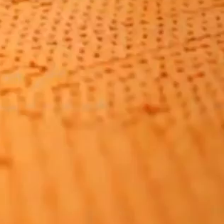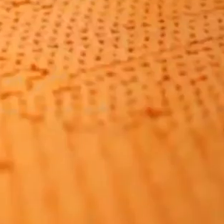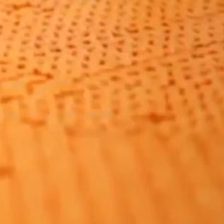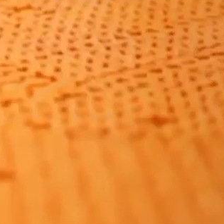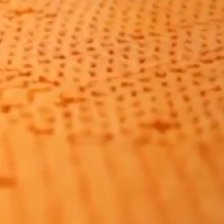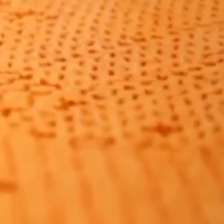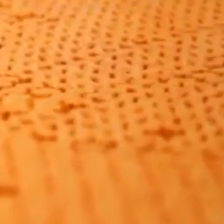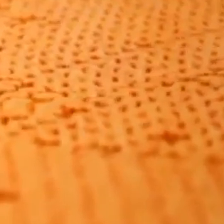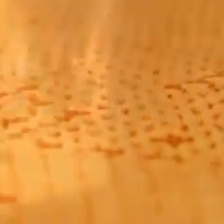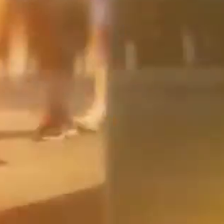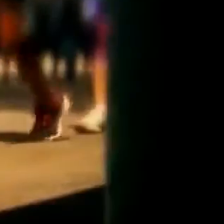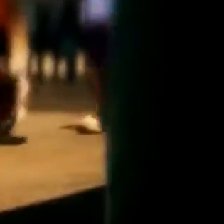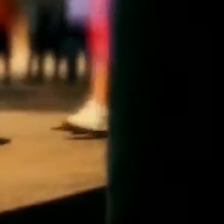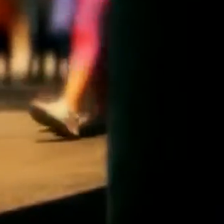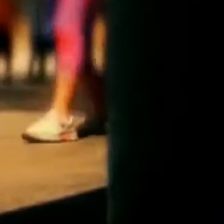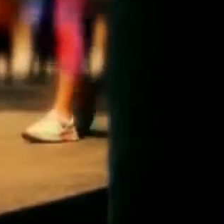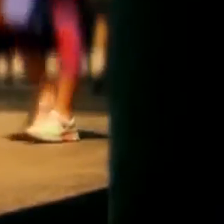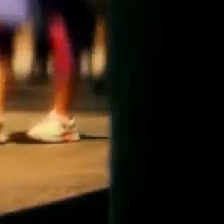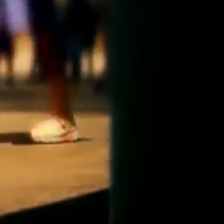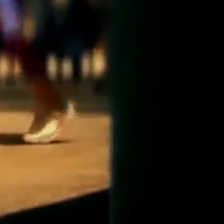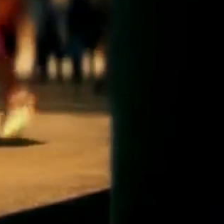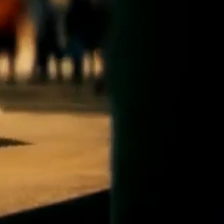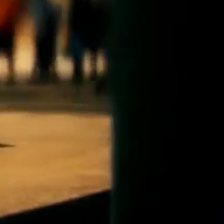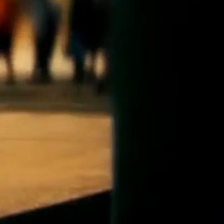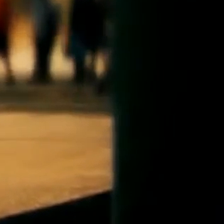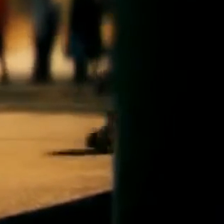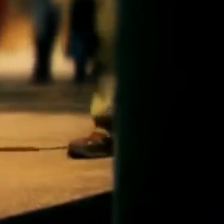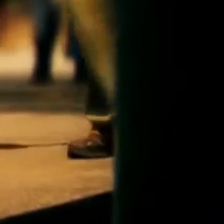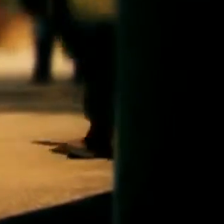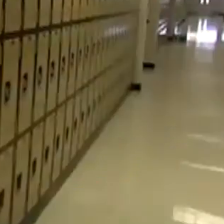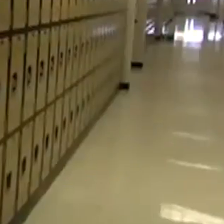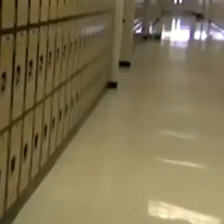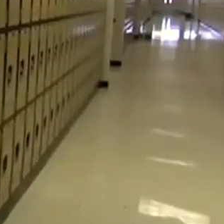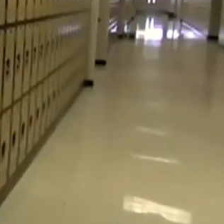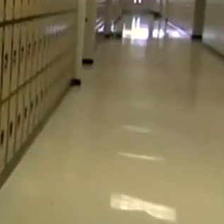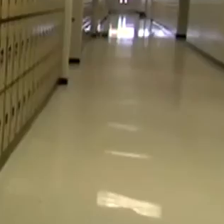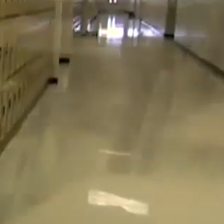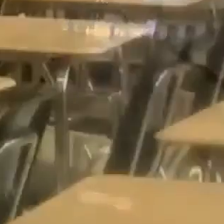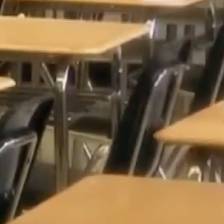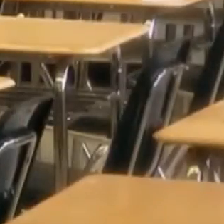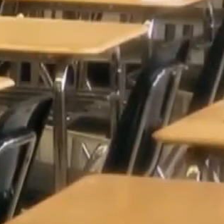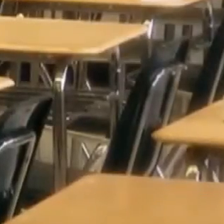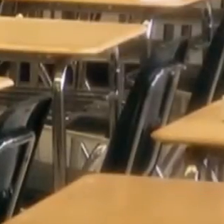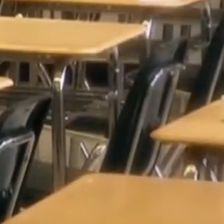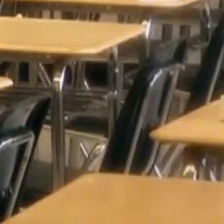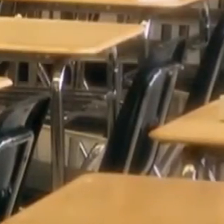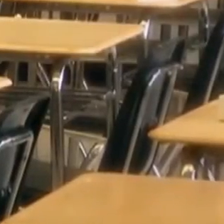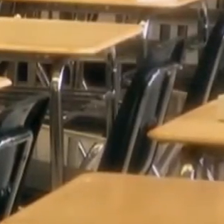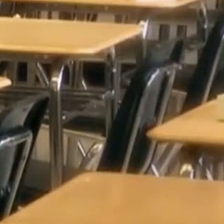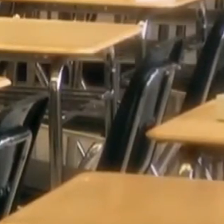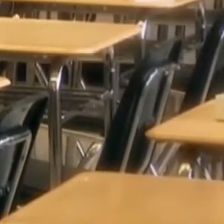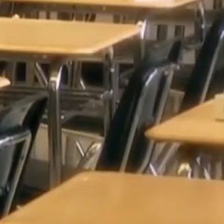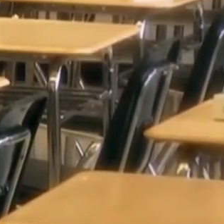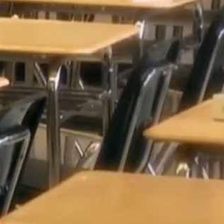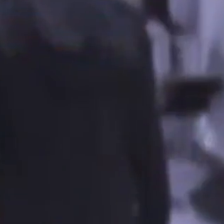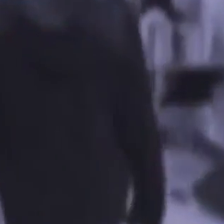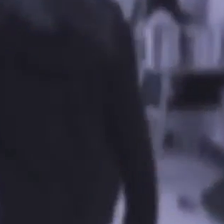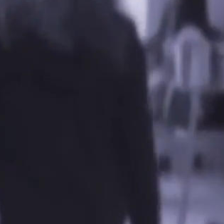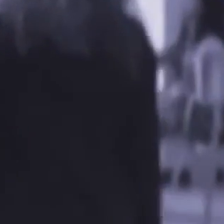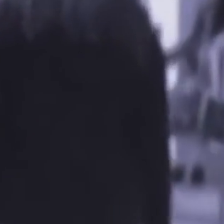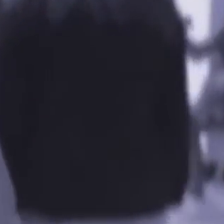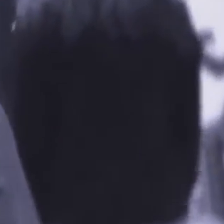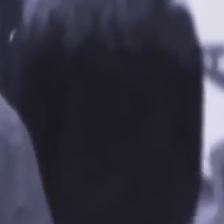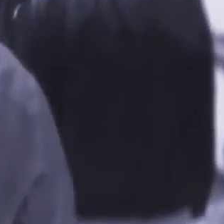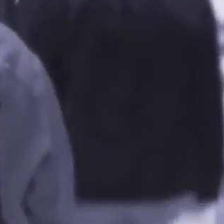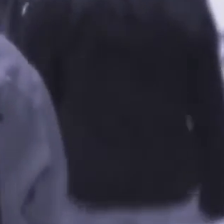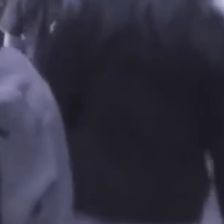vaccine administration for teachers and other frontline workers after February 28th. But some raising concerns over why some school staff, such